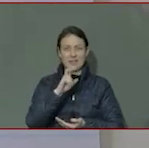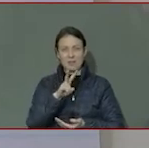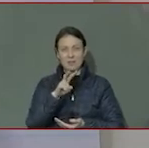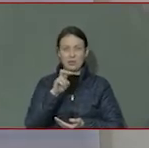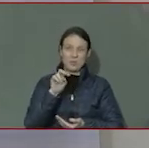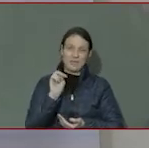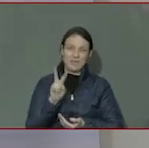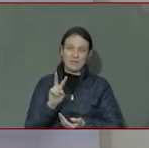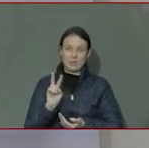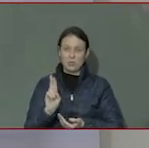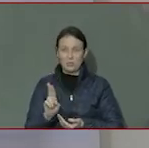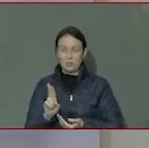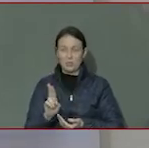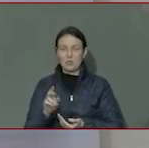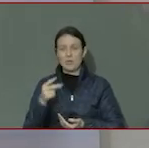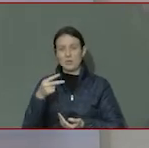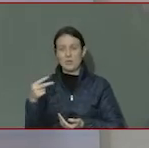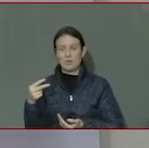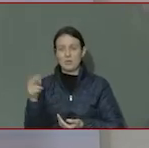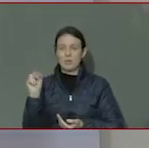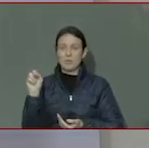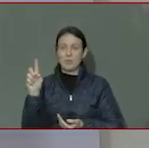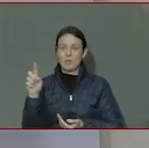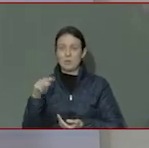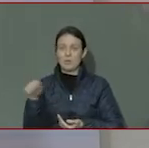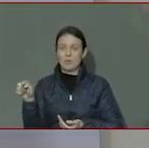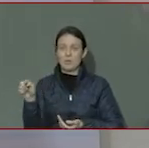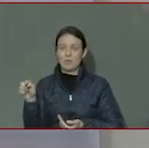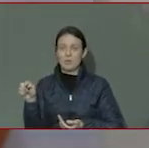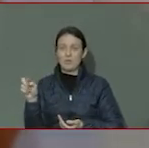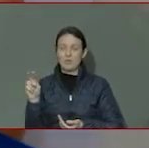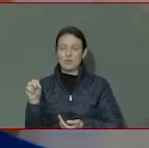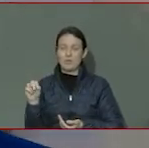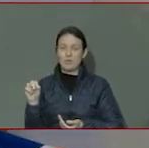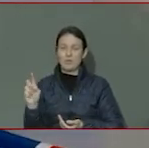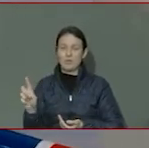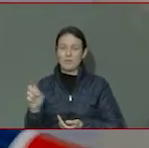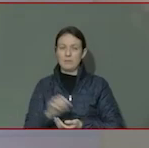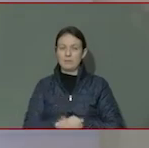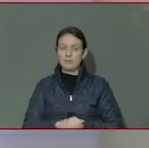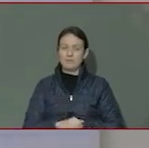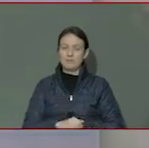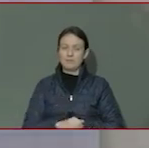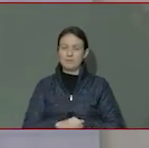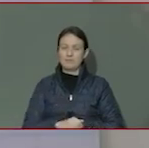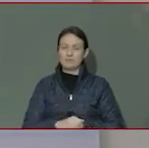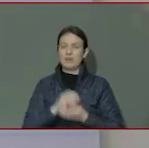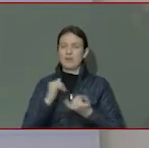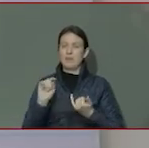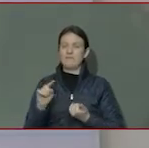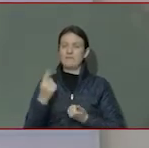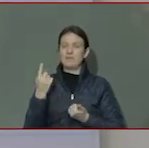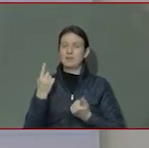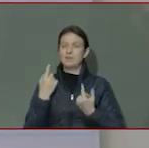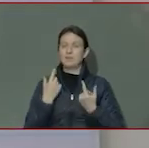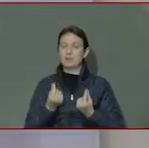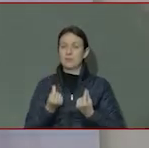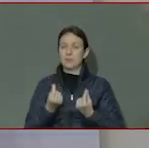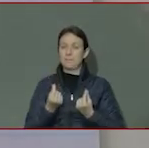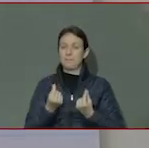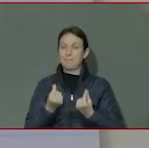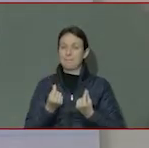C2V2 is equal to N1 over N1. So, first of all,